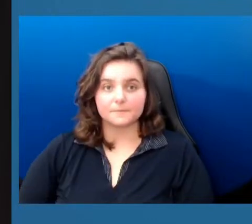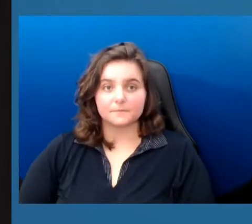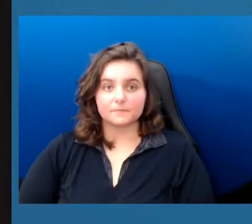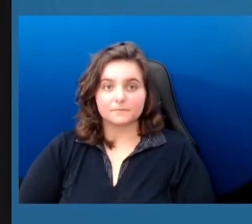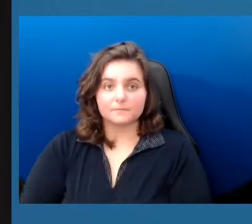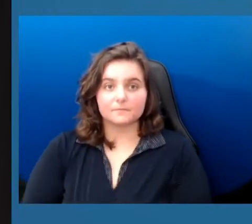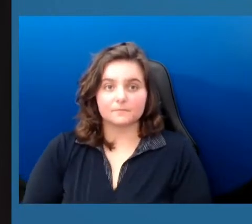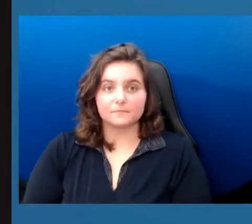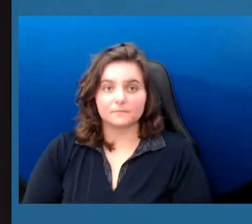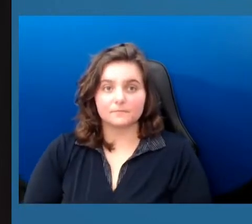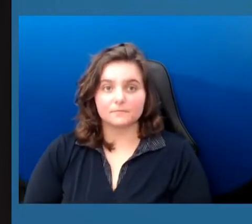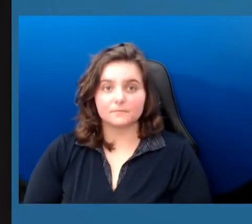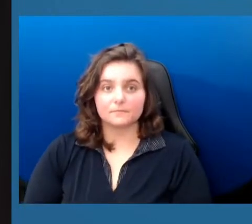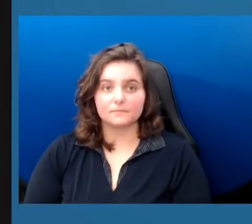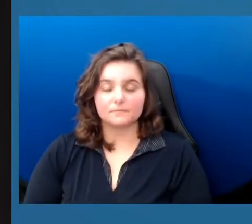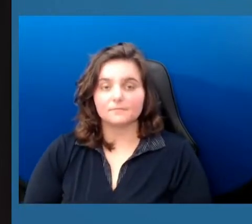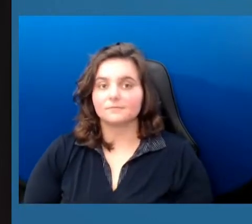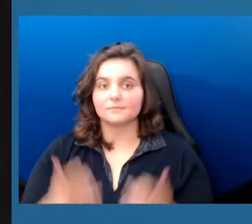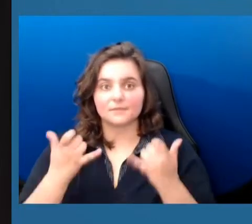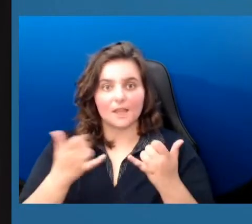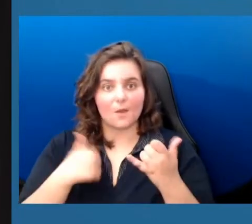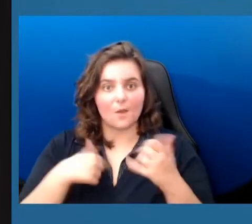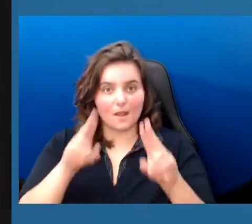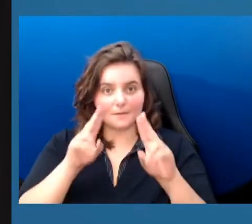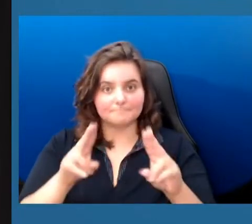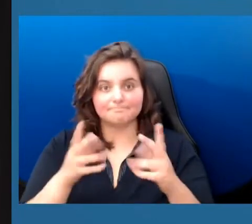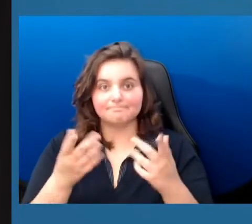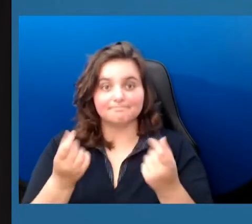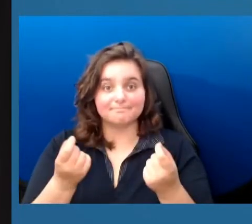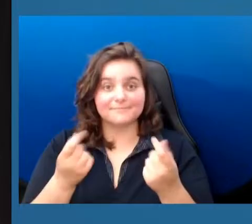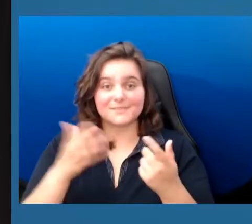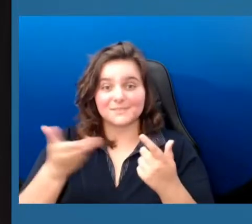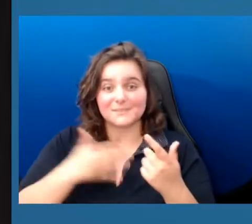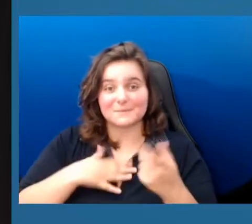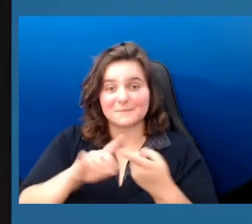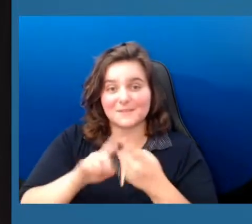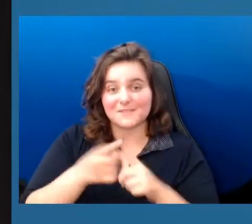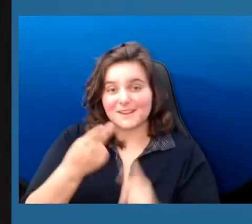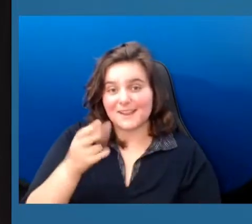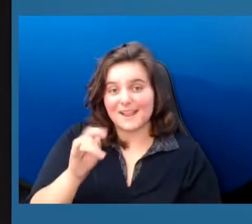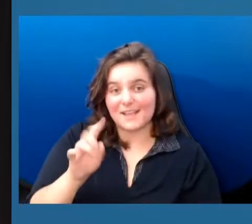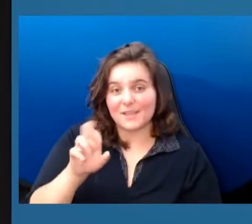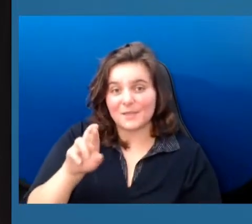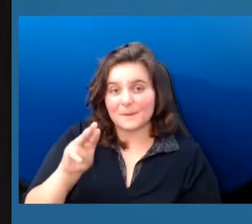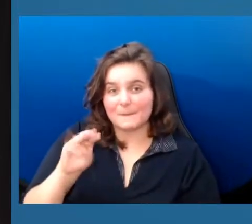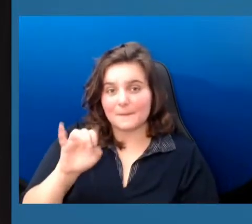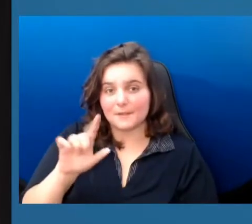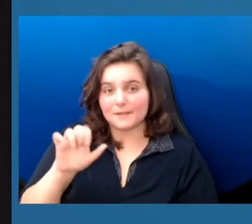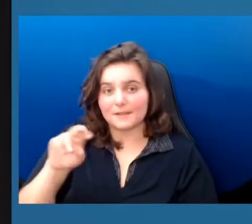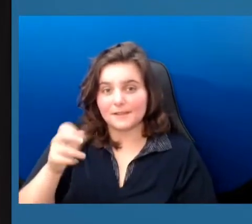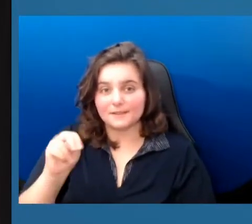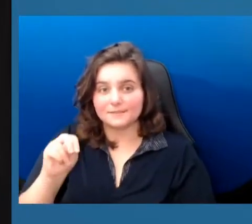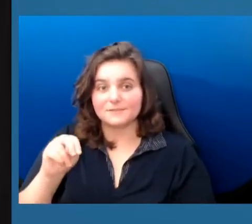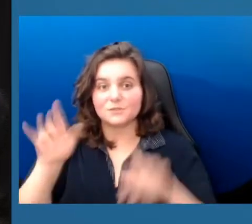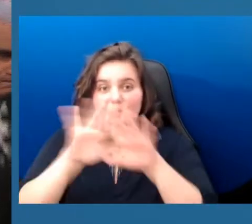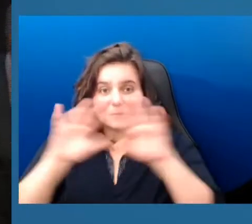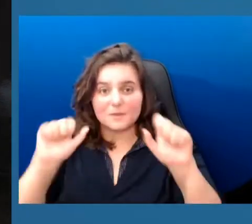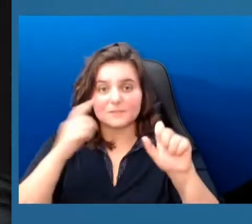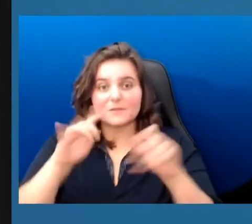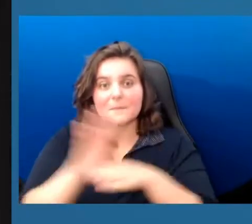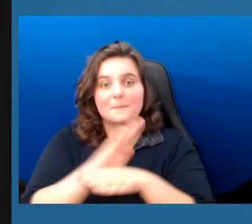And it is now my honor to introduce my friend, Heather Mulligan, the President and CEO of the Business Council of the State of New York.